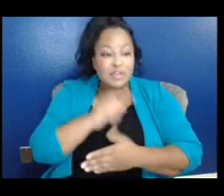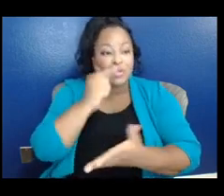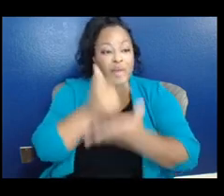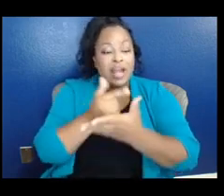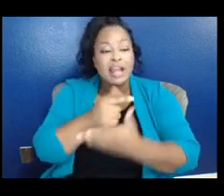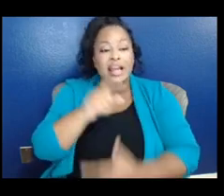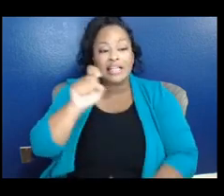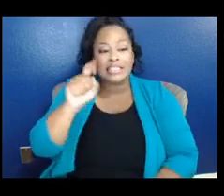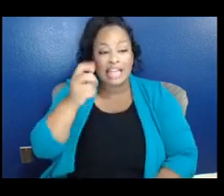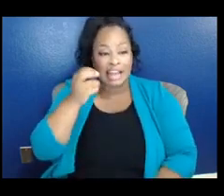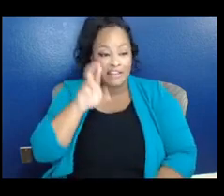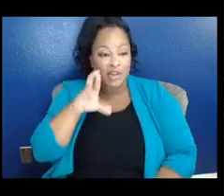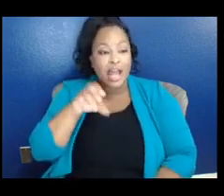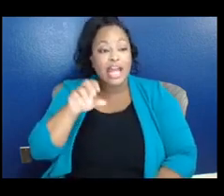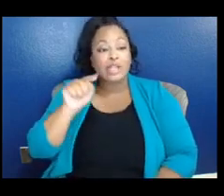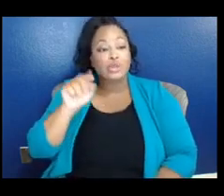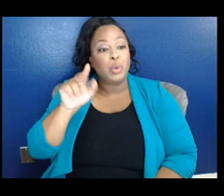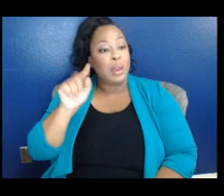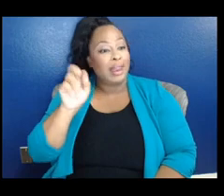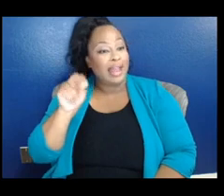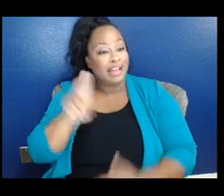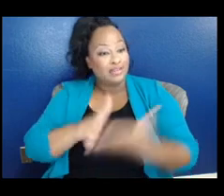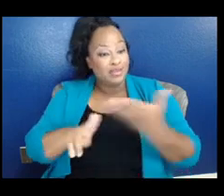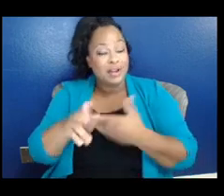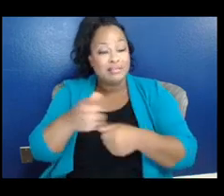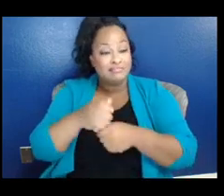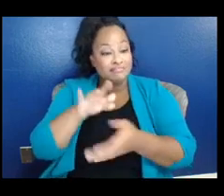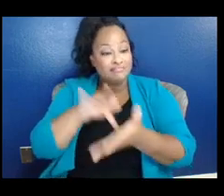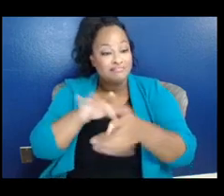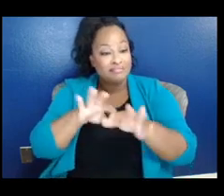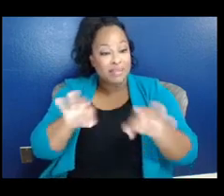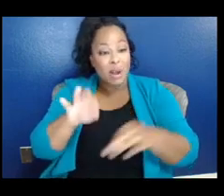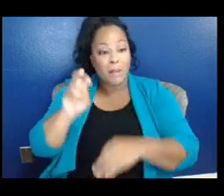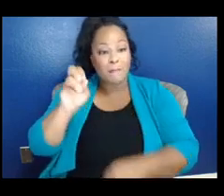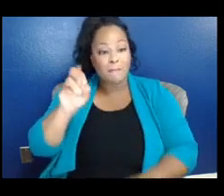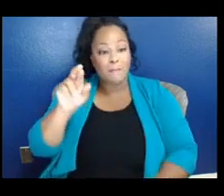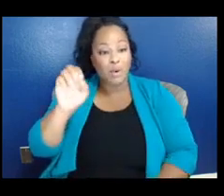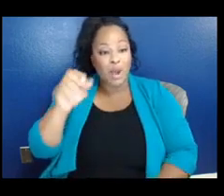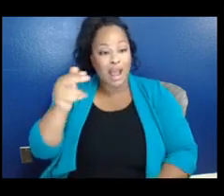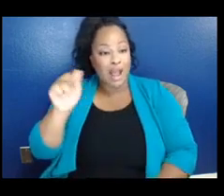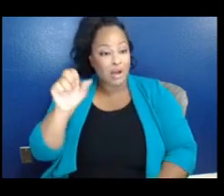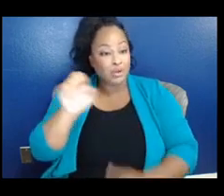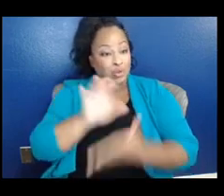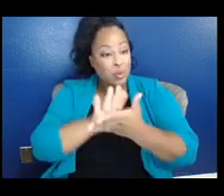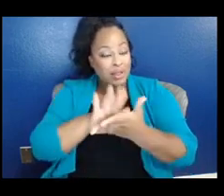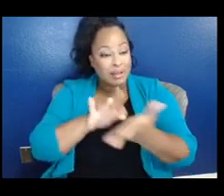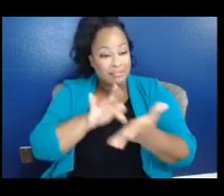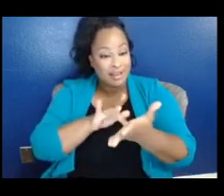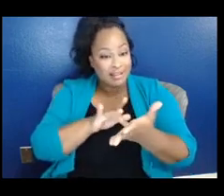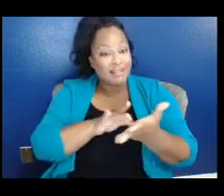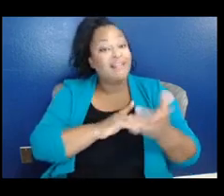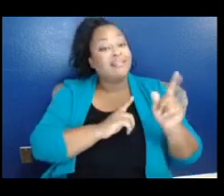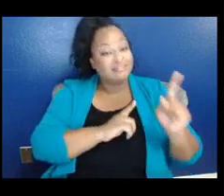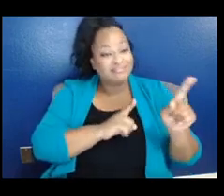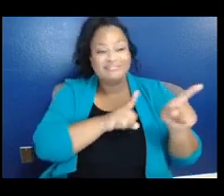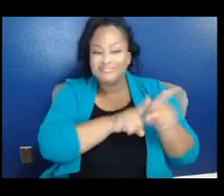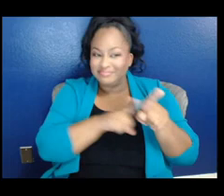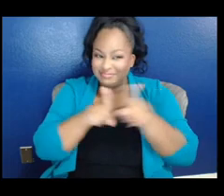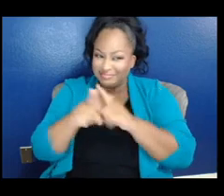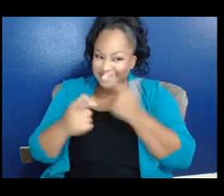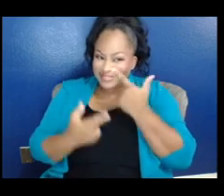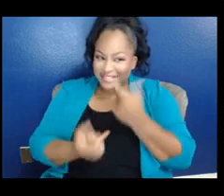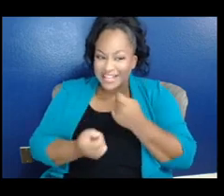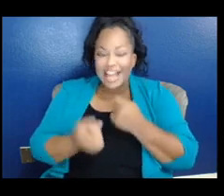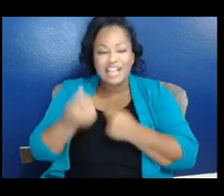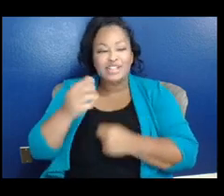She's a graduate of Xavier and Tulane Universities and received her medical degree at Morehouse School of Medicine. And